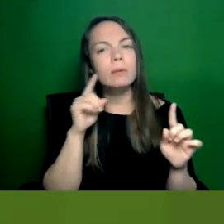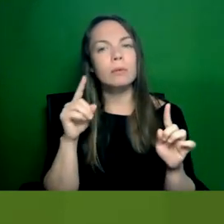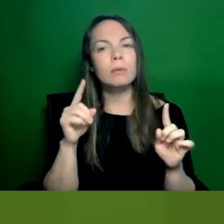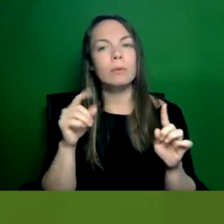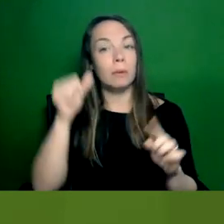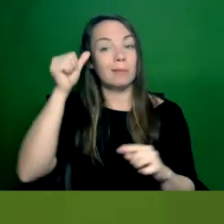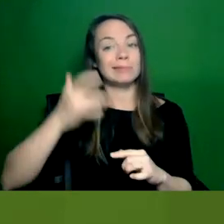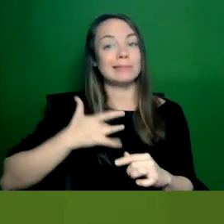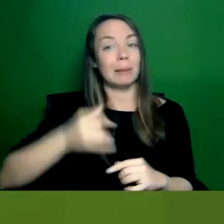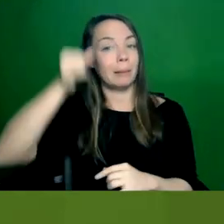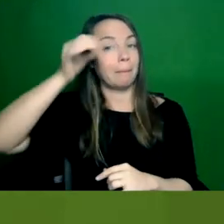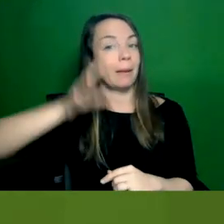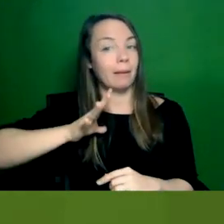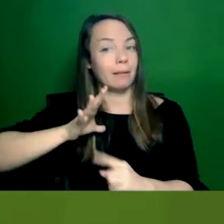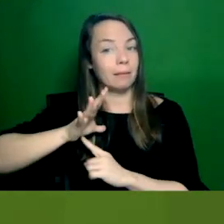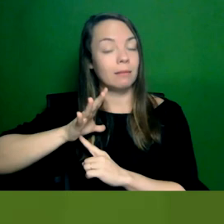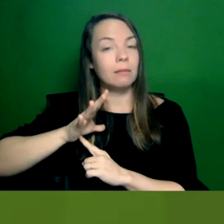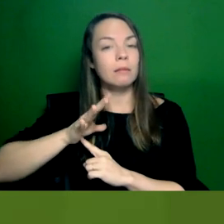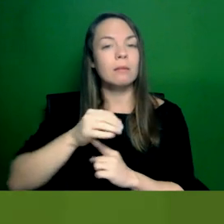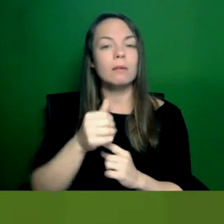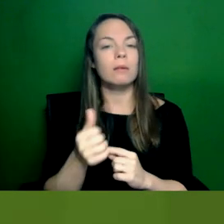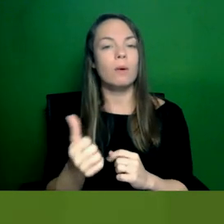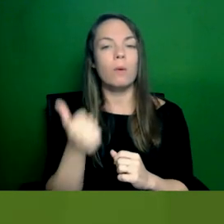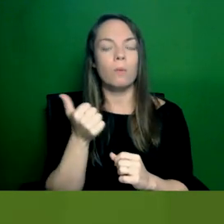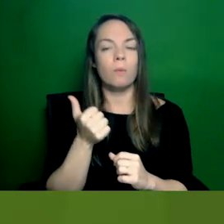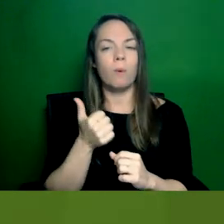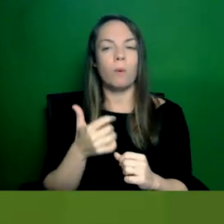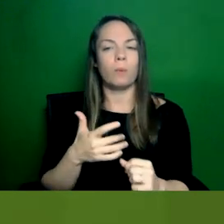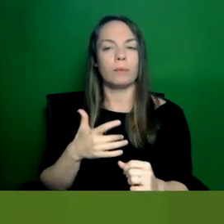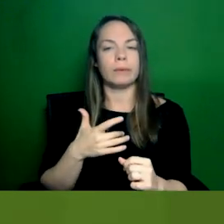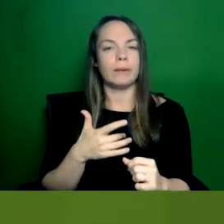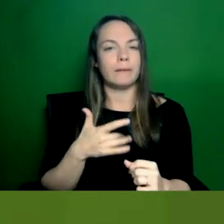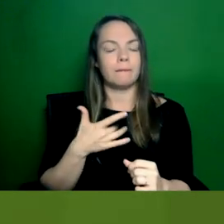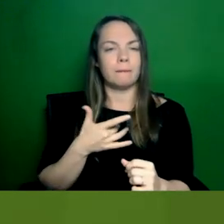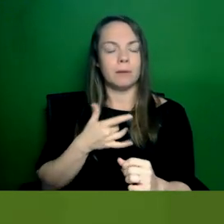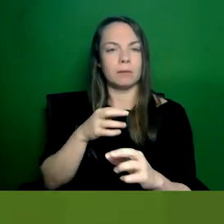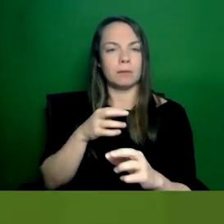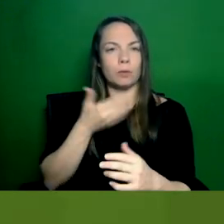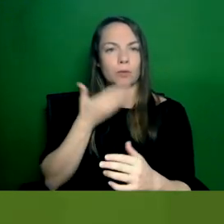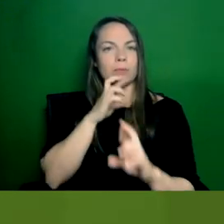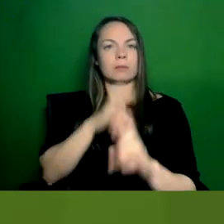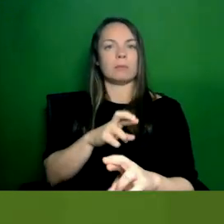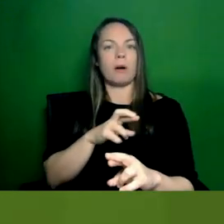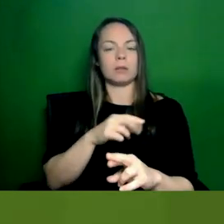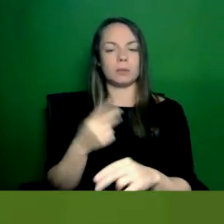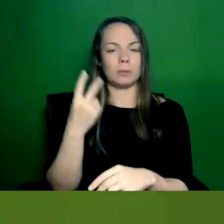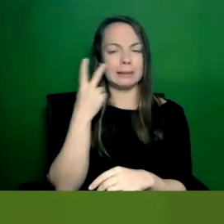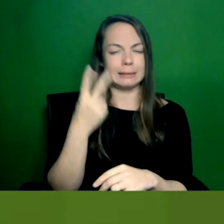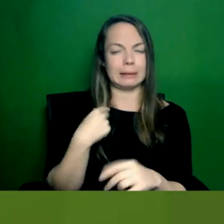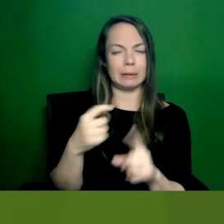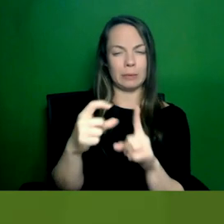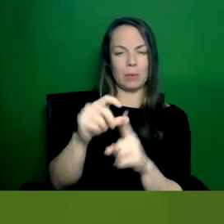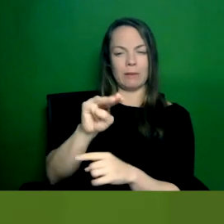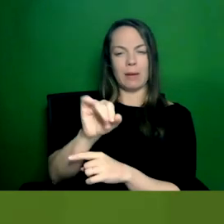men not responding well to the framing around healthy masculinity, in part because I think it's always framed